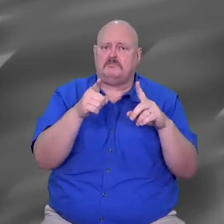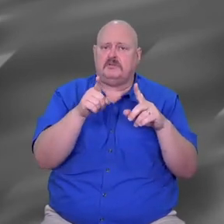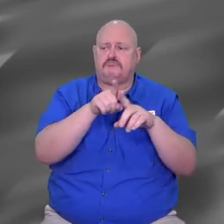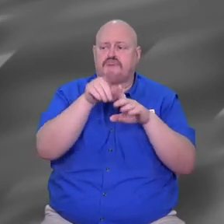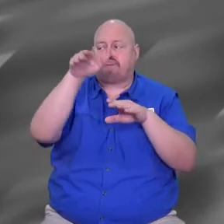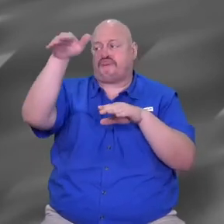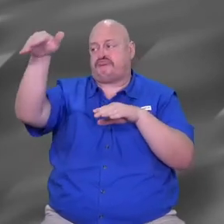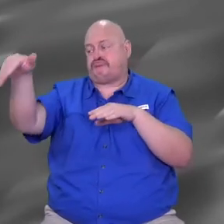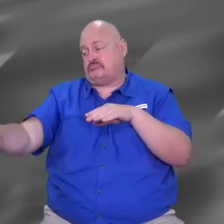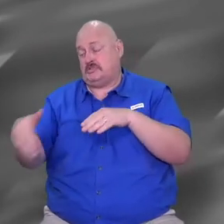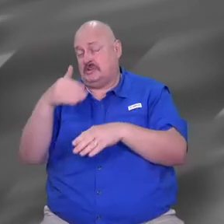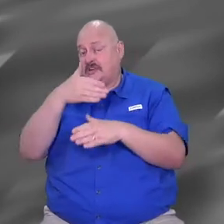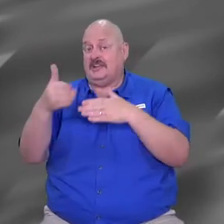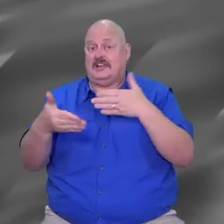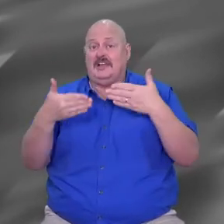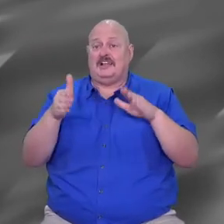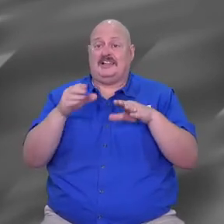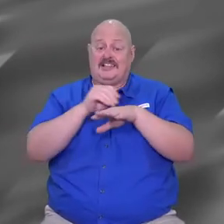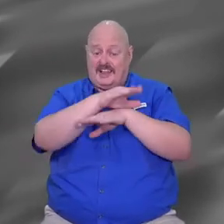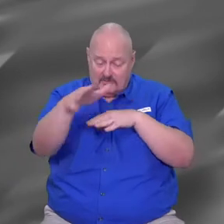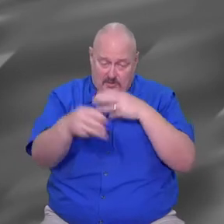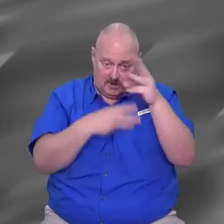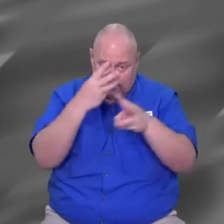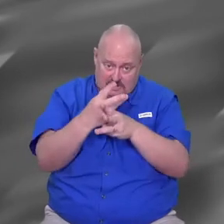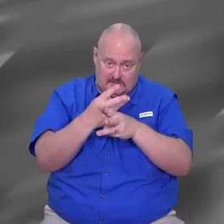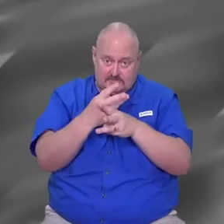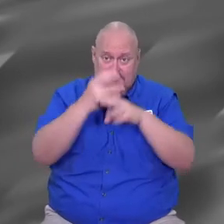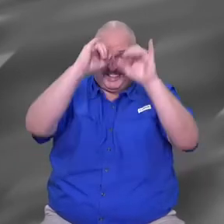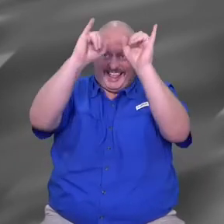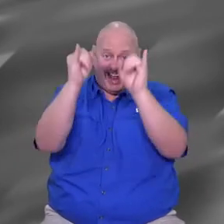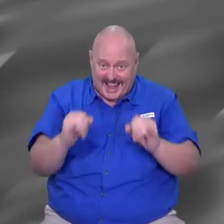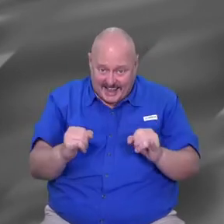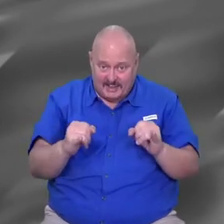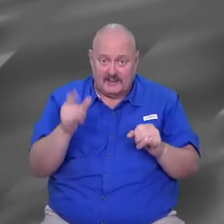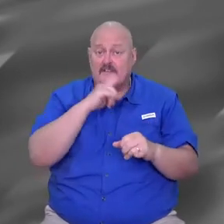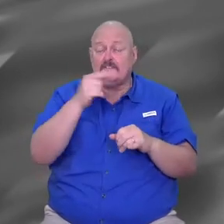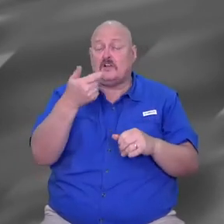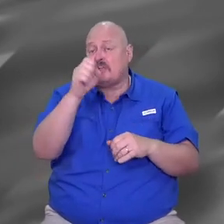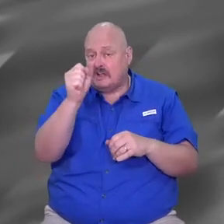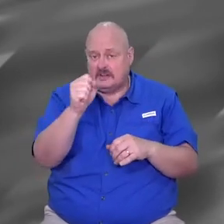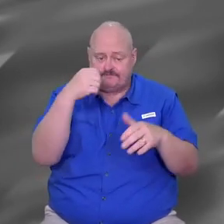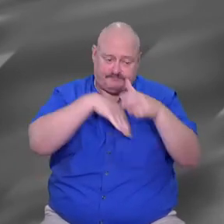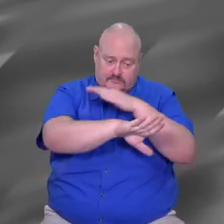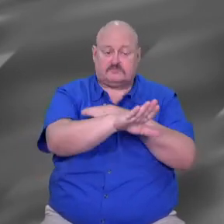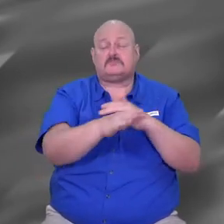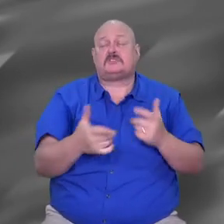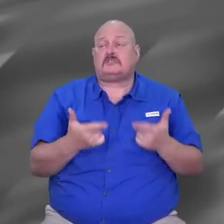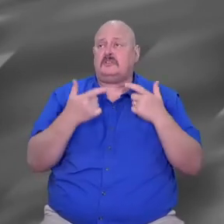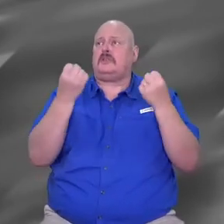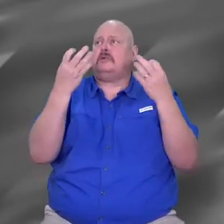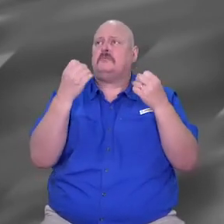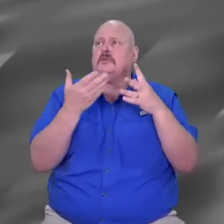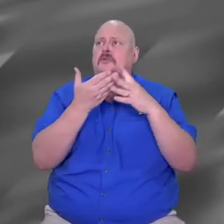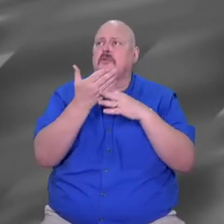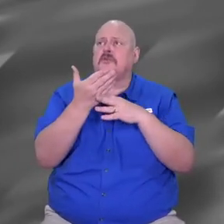end. He allowed the influences of the world, the idols of the false gods, to come into his life, many of them